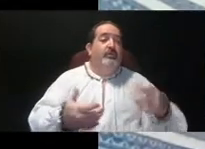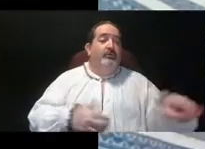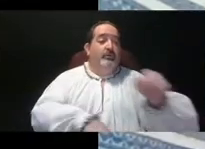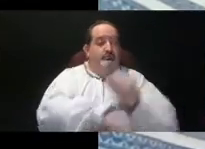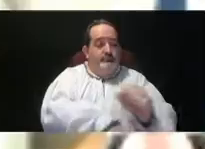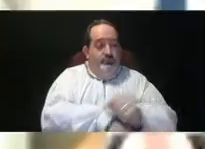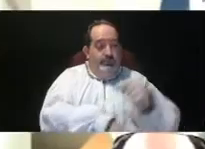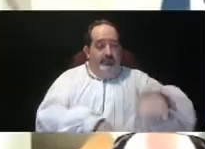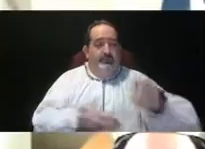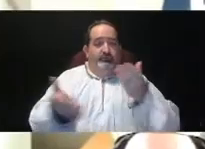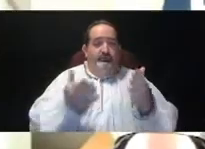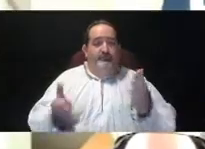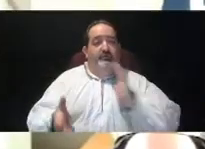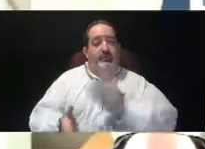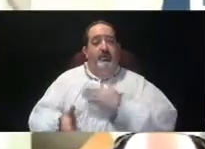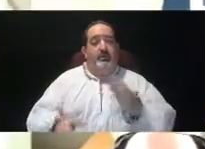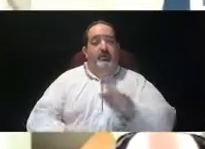barony.